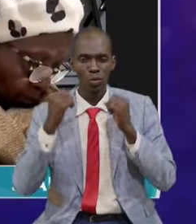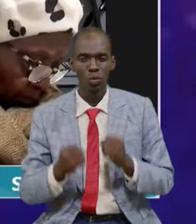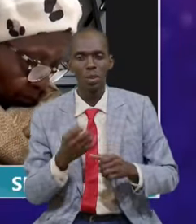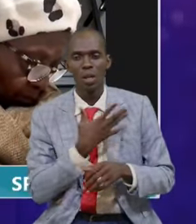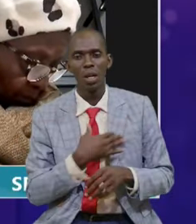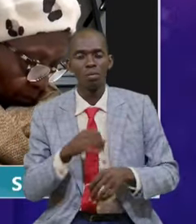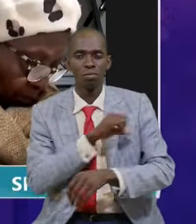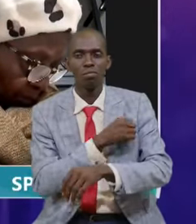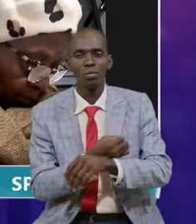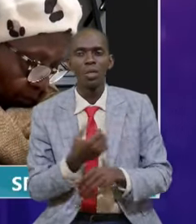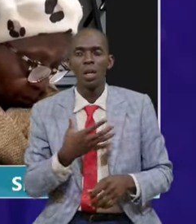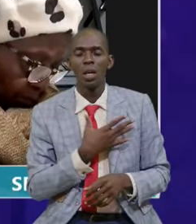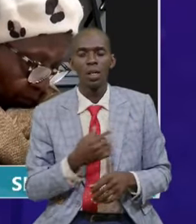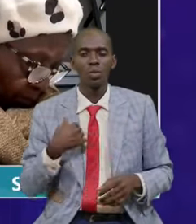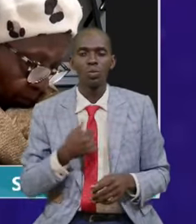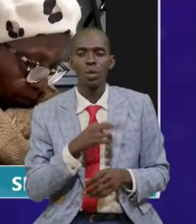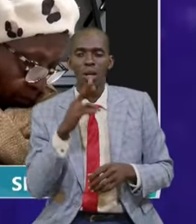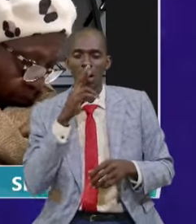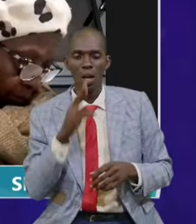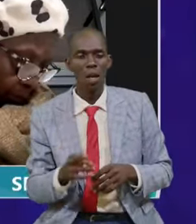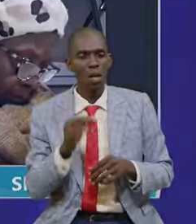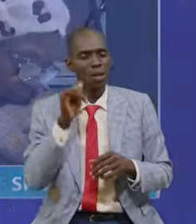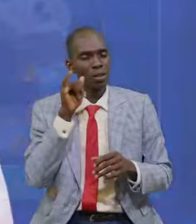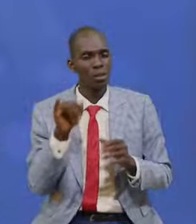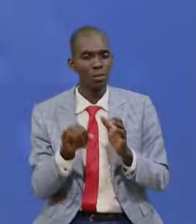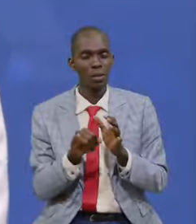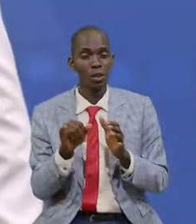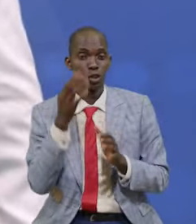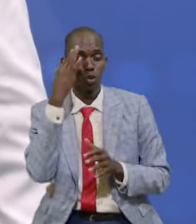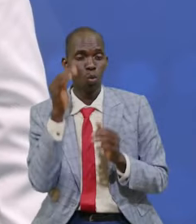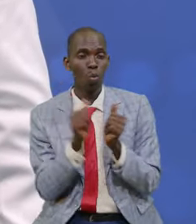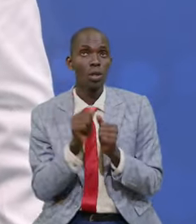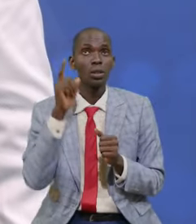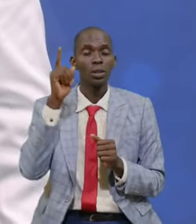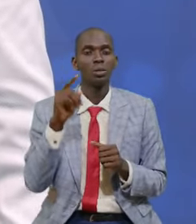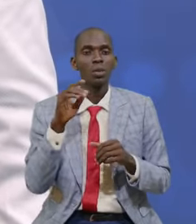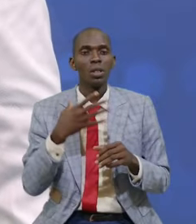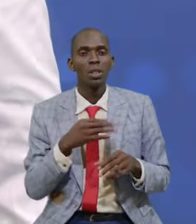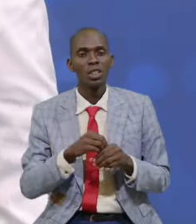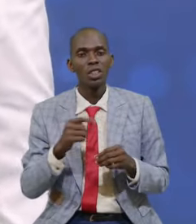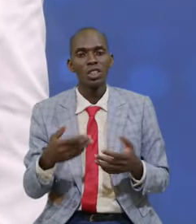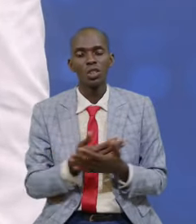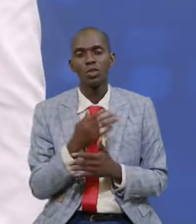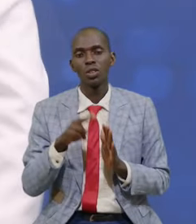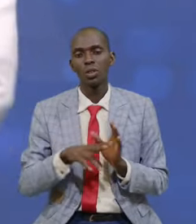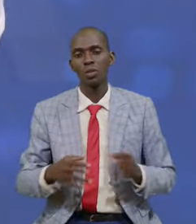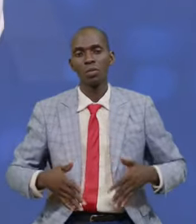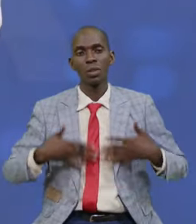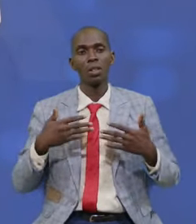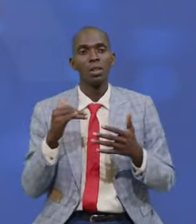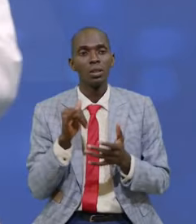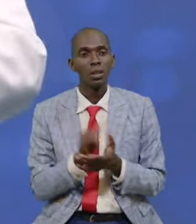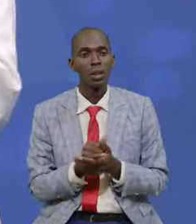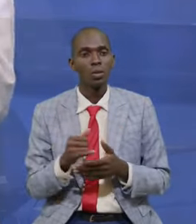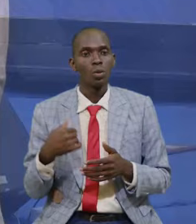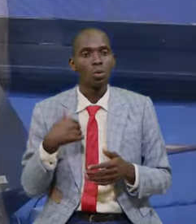with him, and we rise into newness of life. We believe that we shall also live with him. Look at